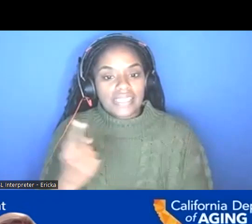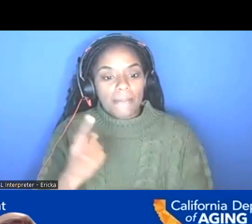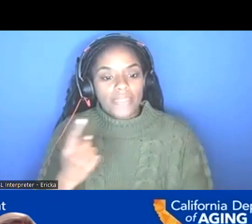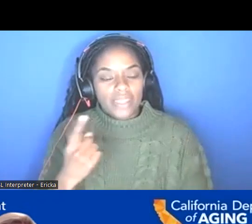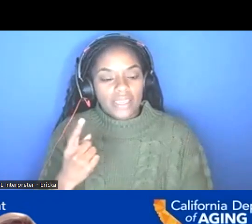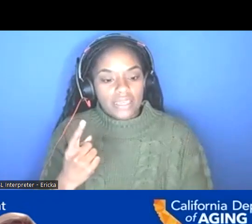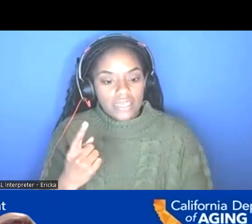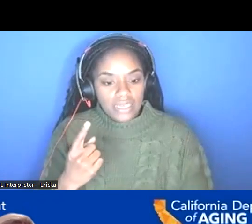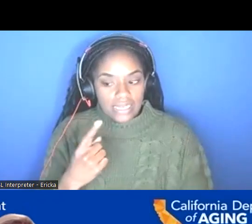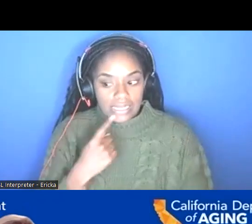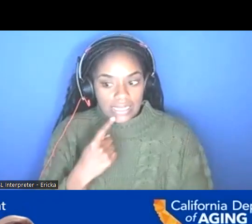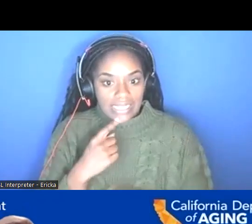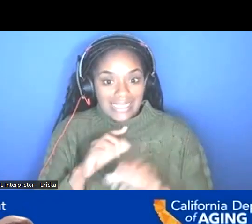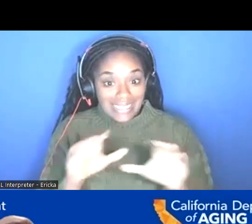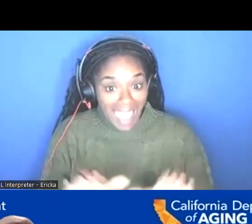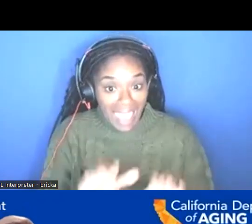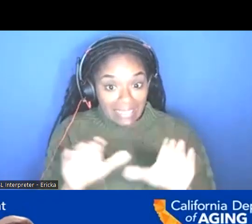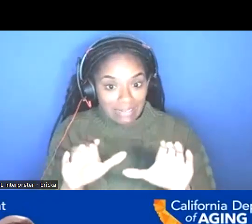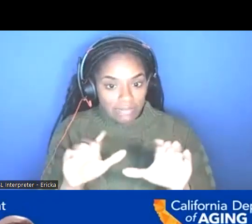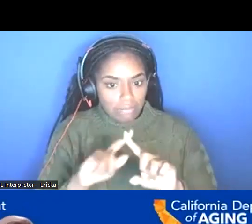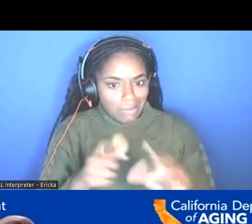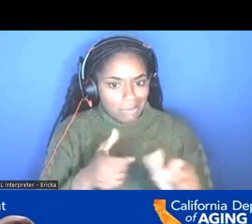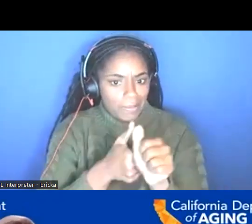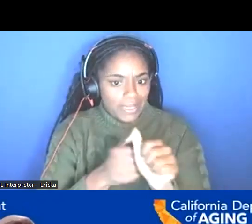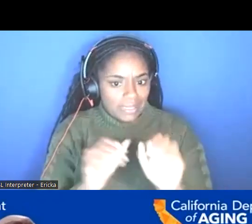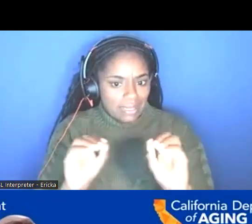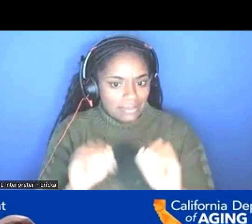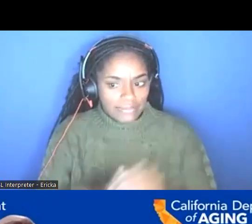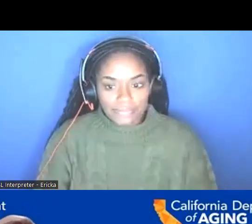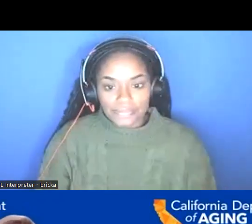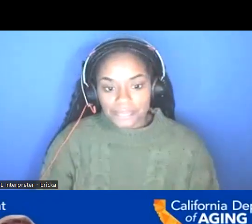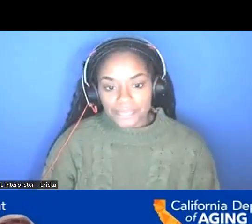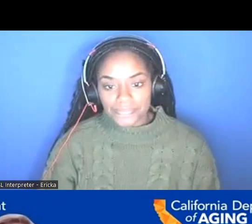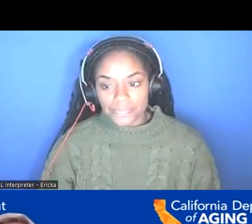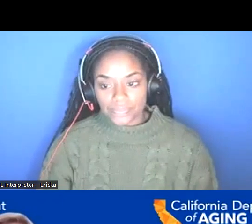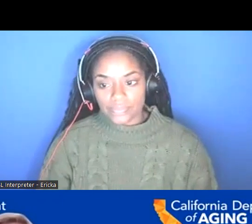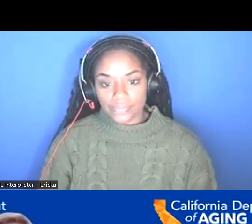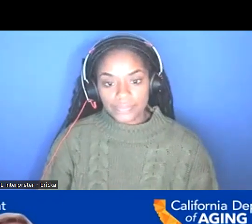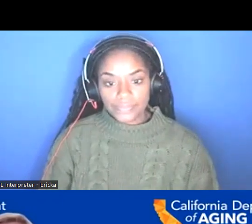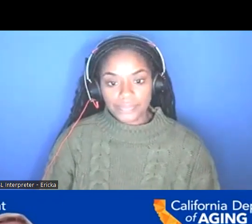deemed active, but there is no update? Mm-hmm. Mm-hmm.